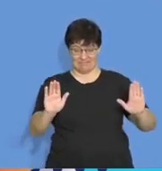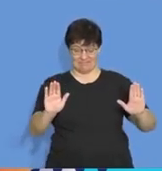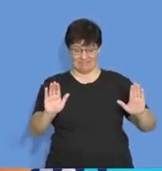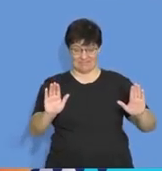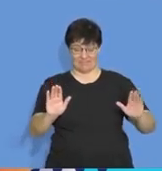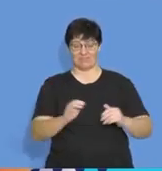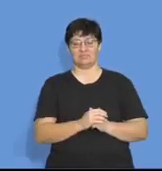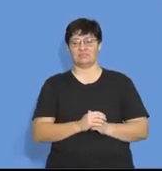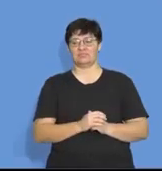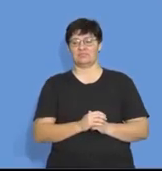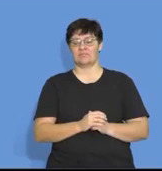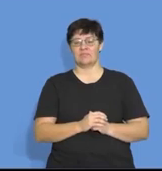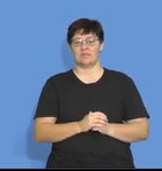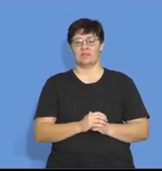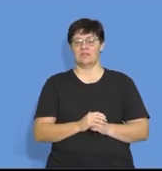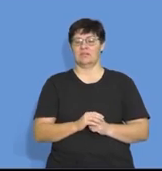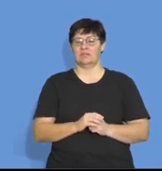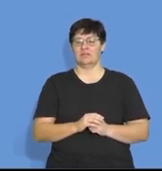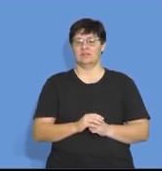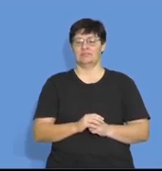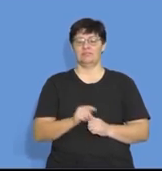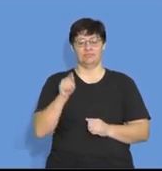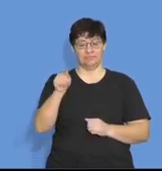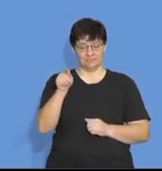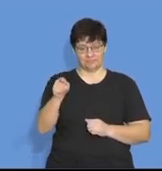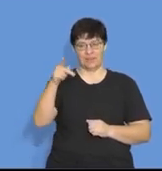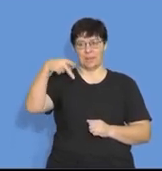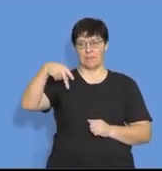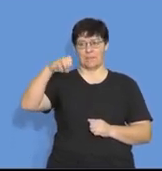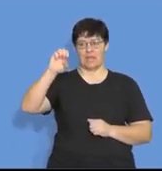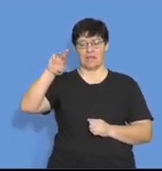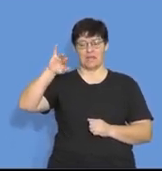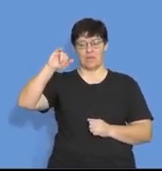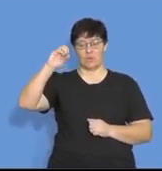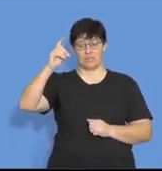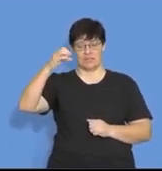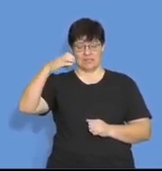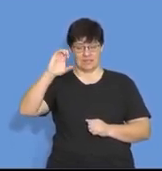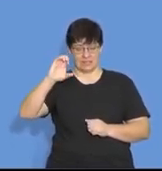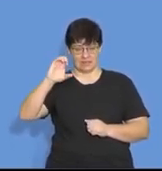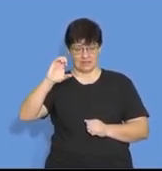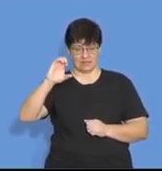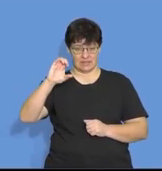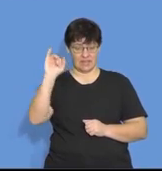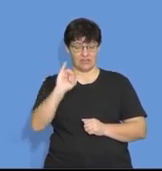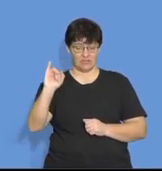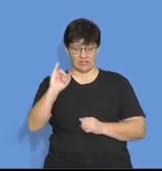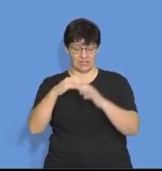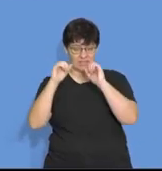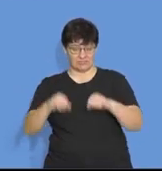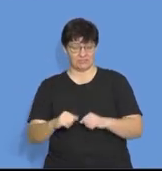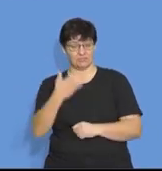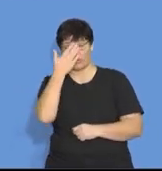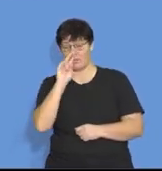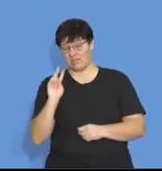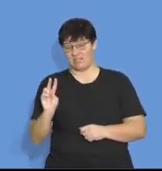we are dealing with will be one, your periodic inventory system, right? And you've now